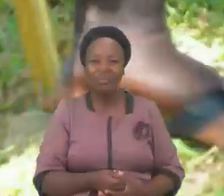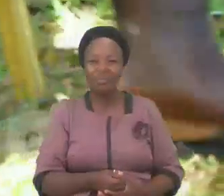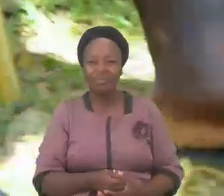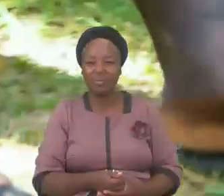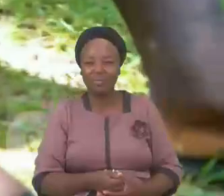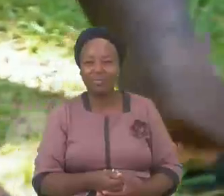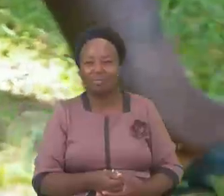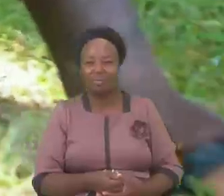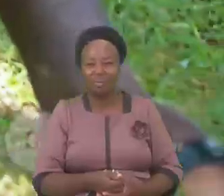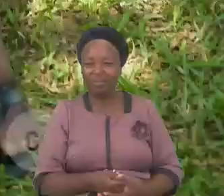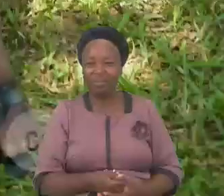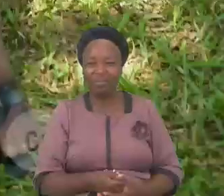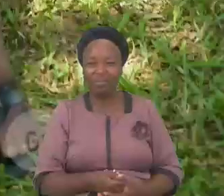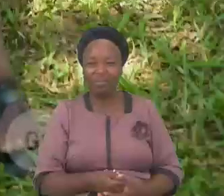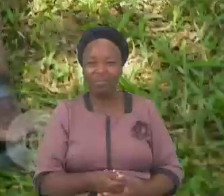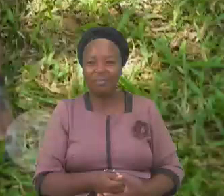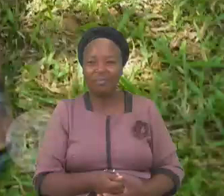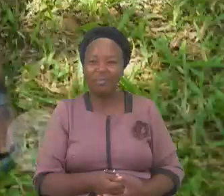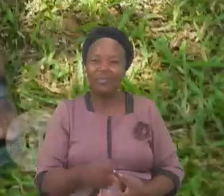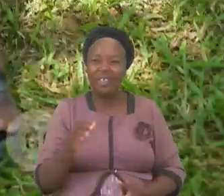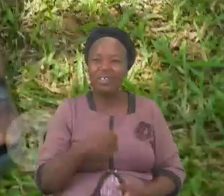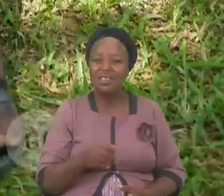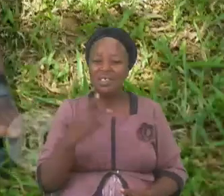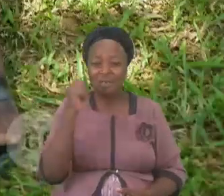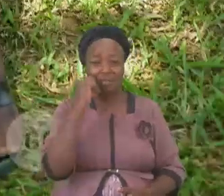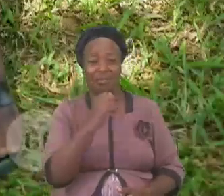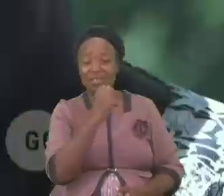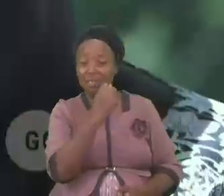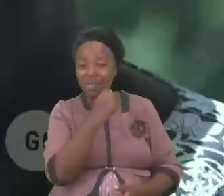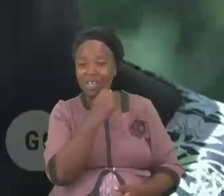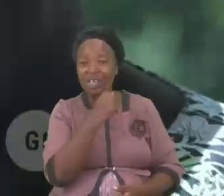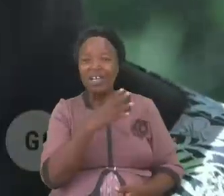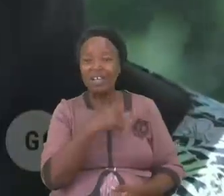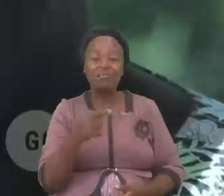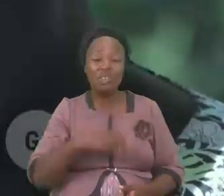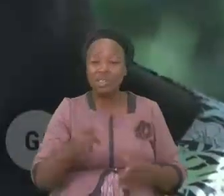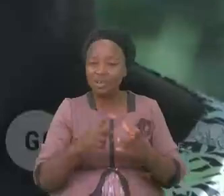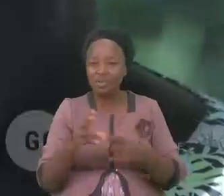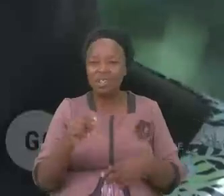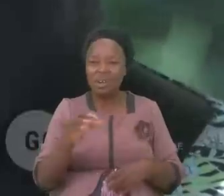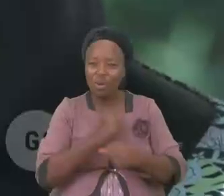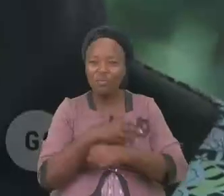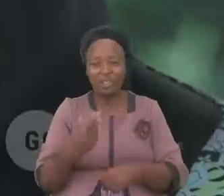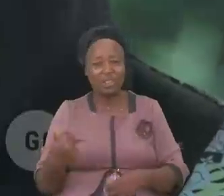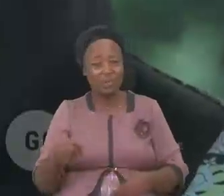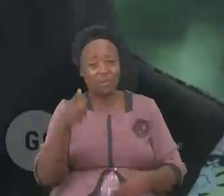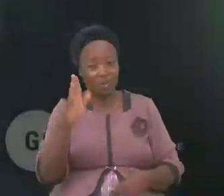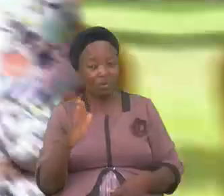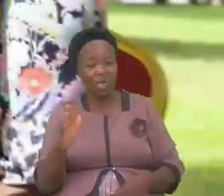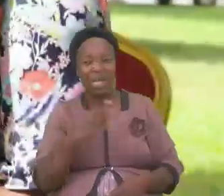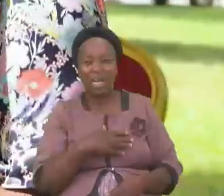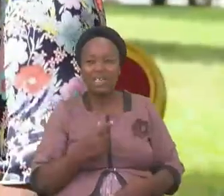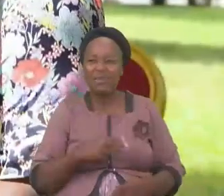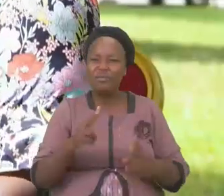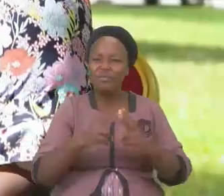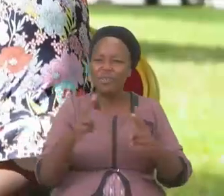I love the things of God. I never knew that the devil has a plan for me. My name is Ngozi Williams. It